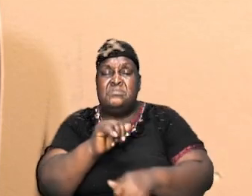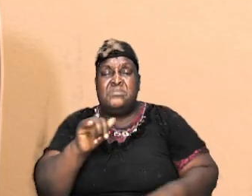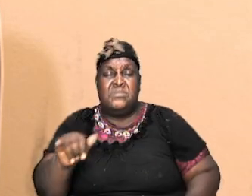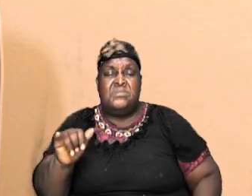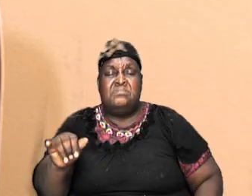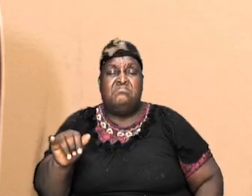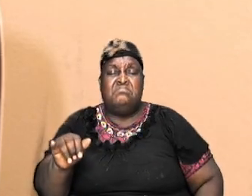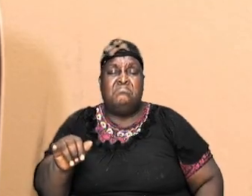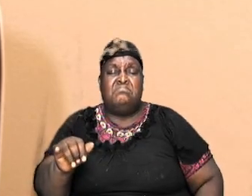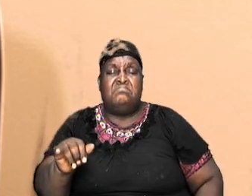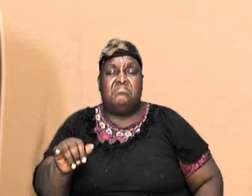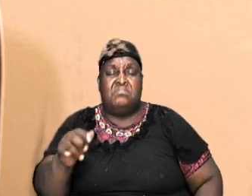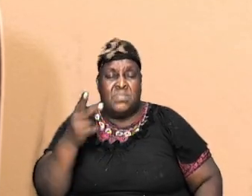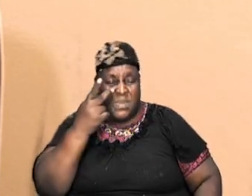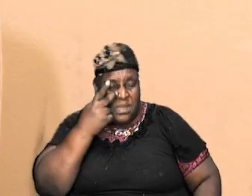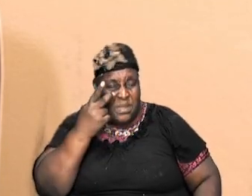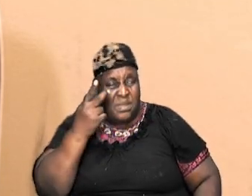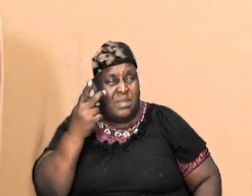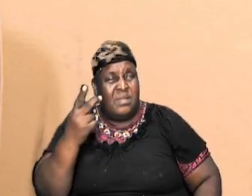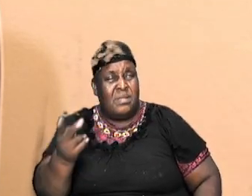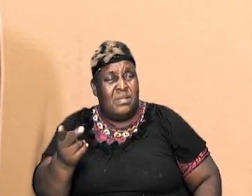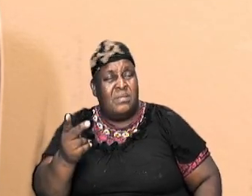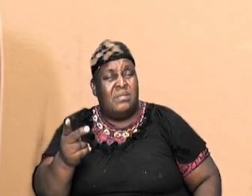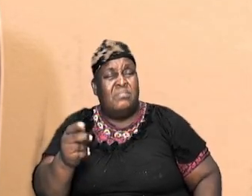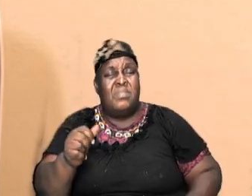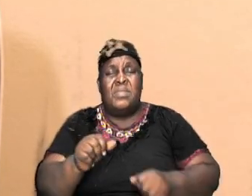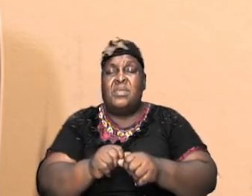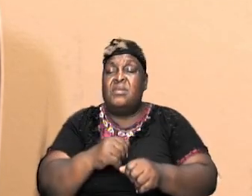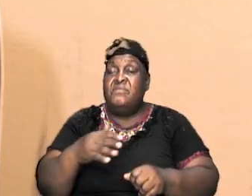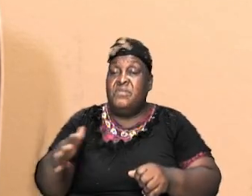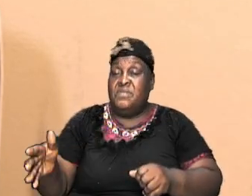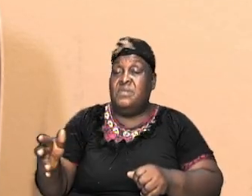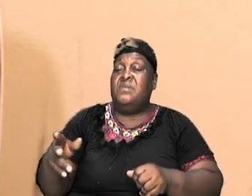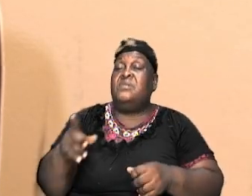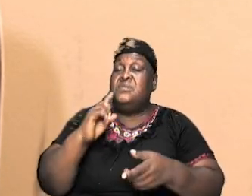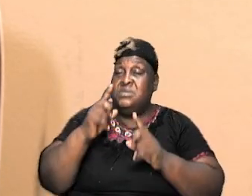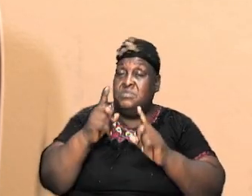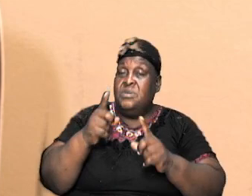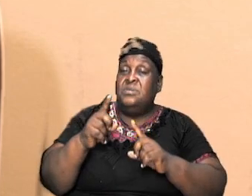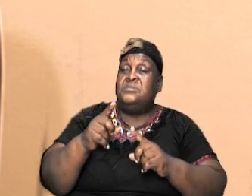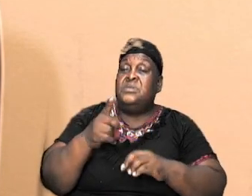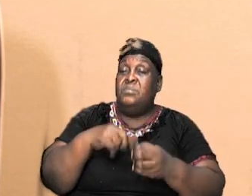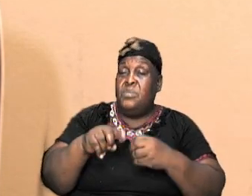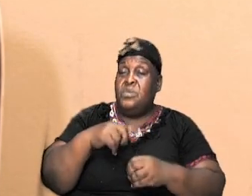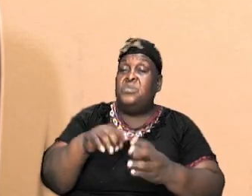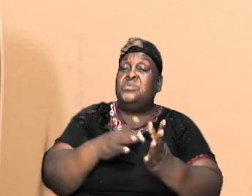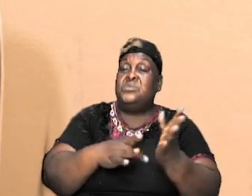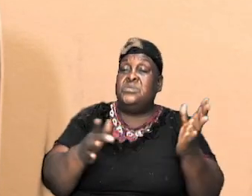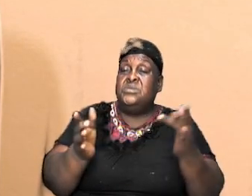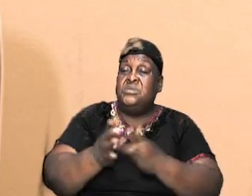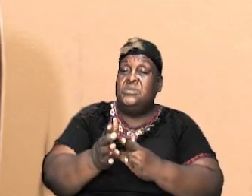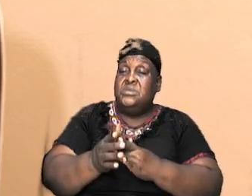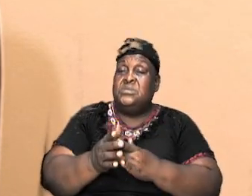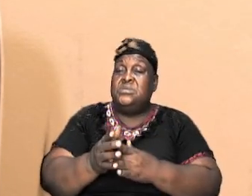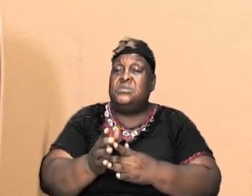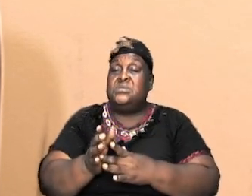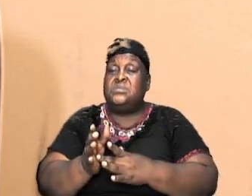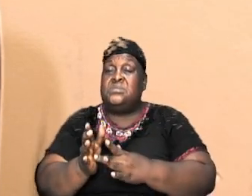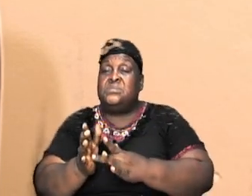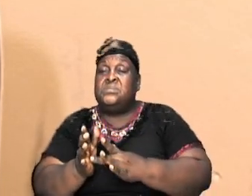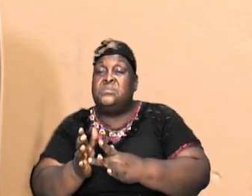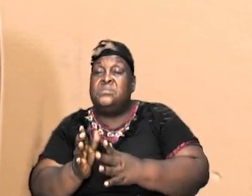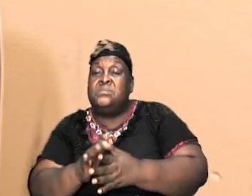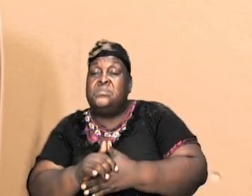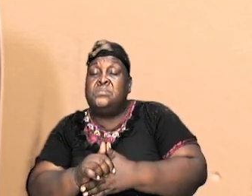going to just look at. But everything that we discuss is going to be about Christ. You know, I guess we can fear to say that.